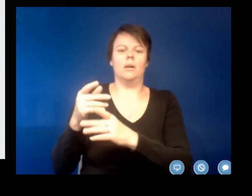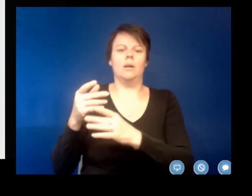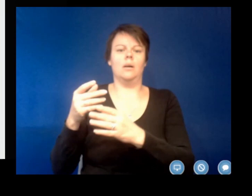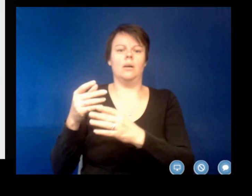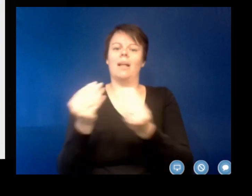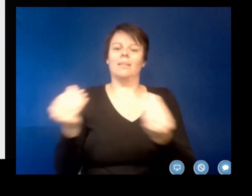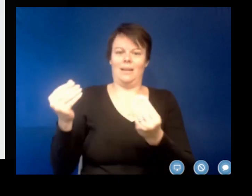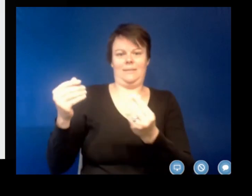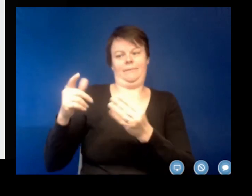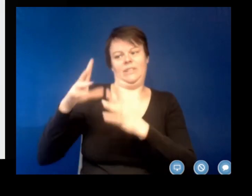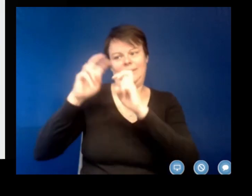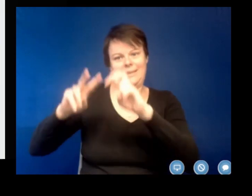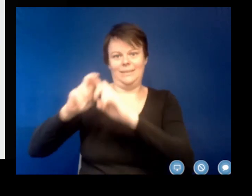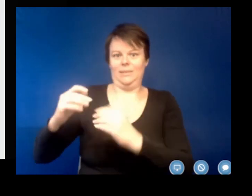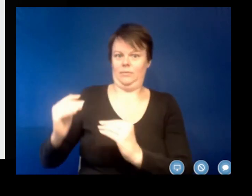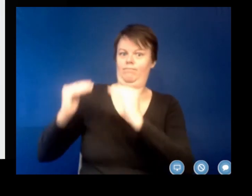reflect this